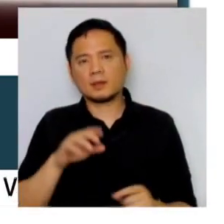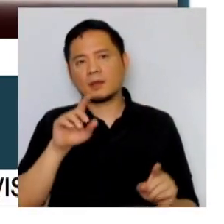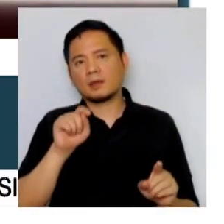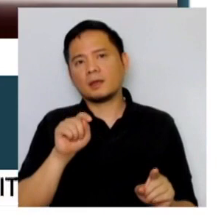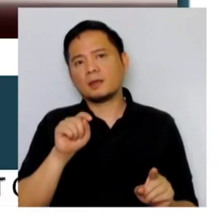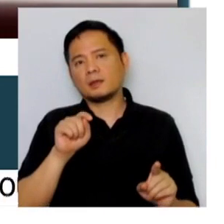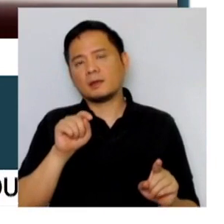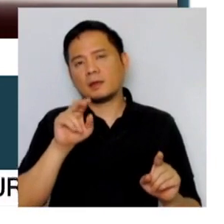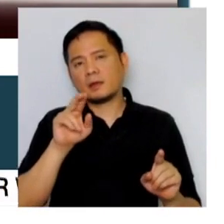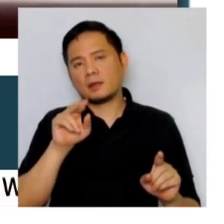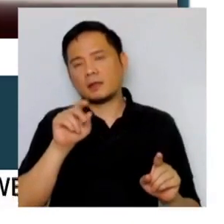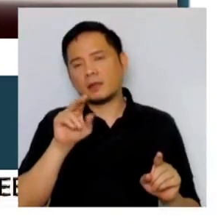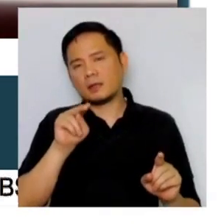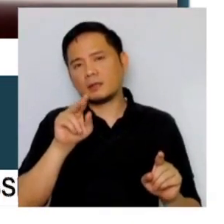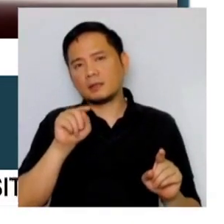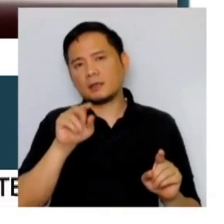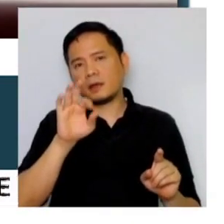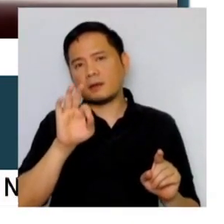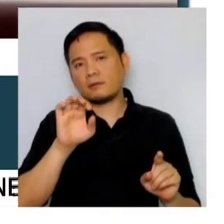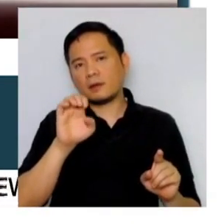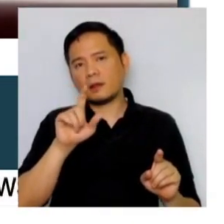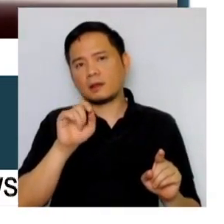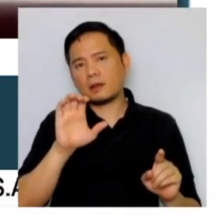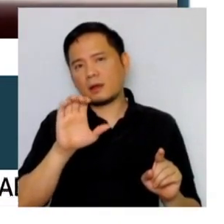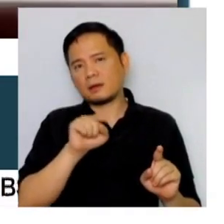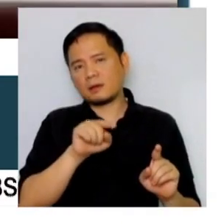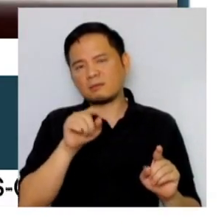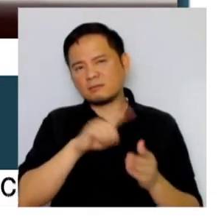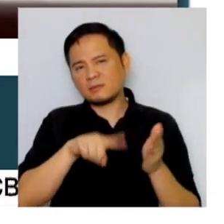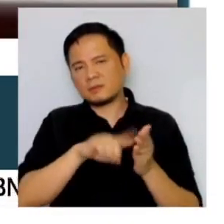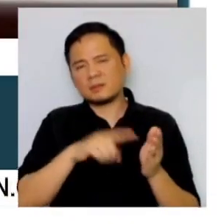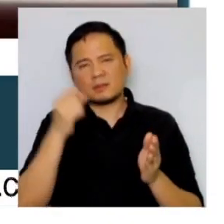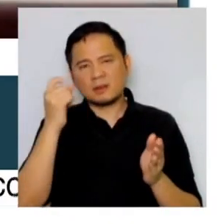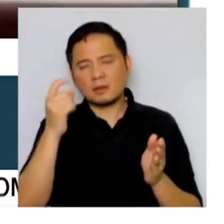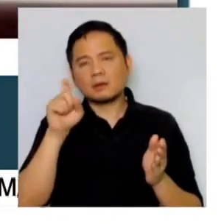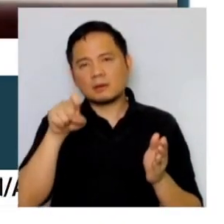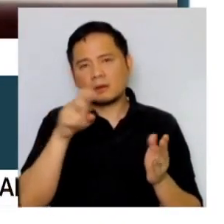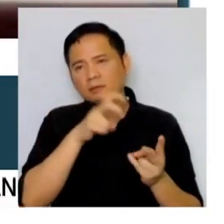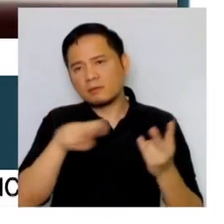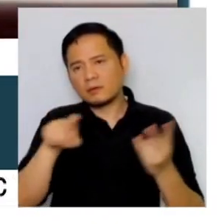give it to the Department of Agriculture, the National Commission for Indigenous Peoples,